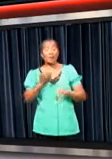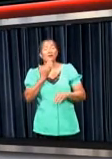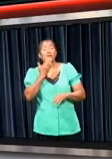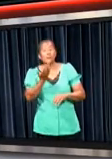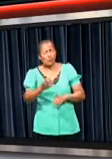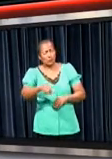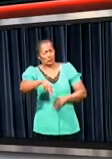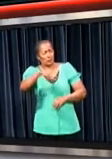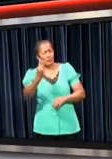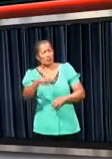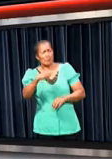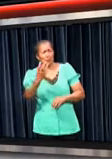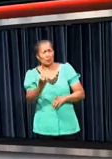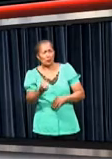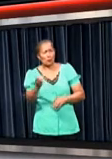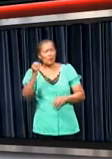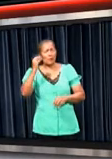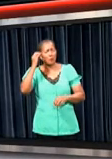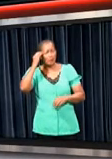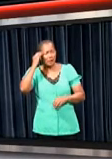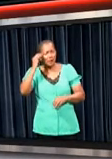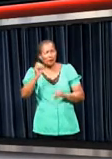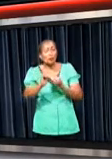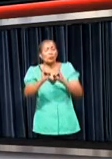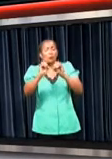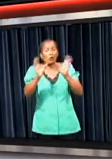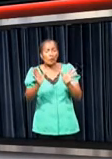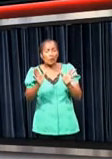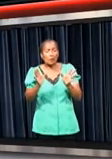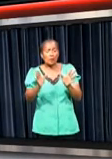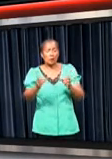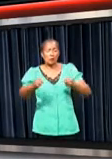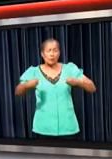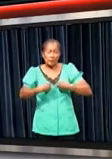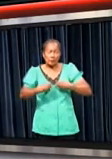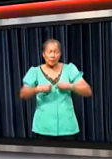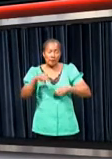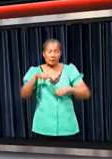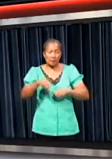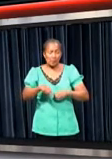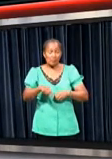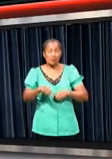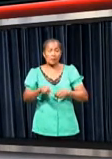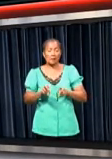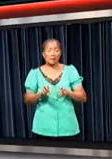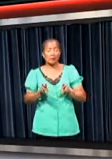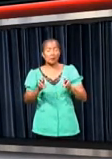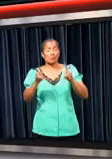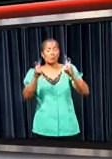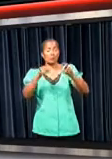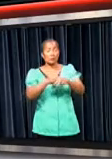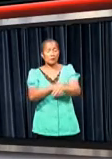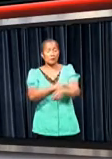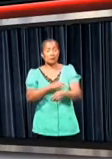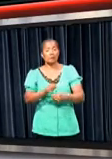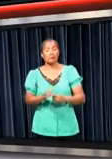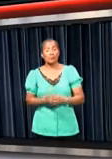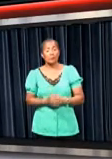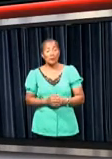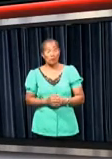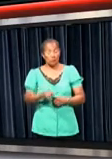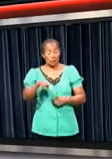for more detail and clarity on the fight against the Aedes aegypti